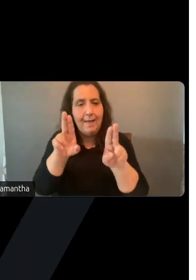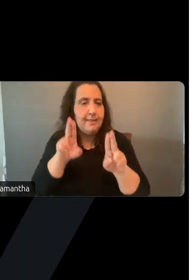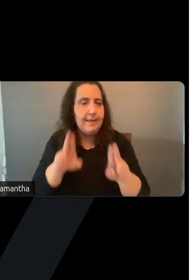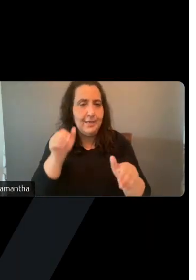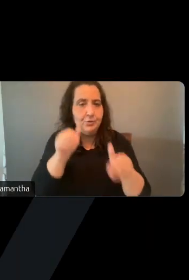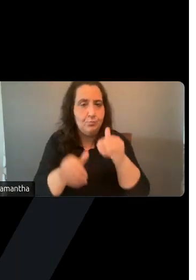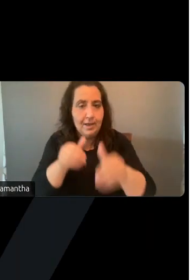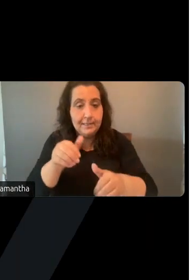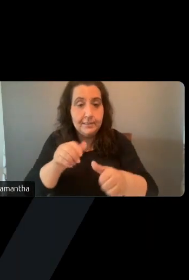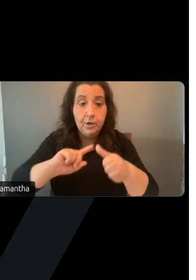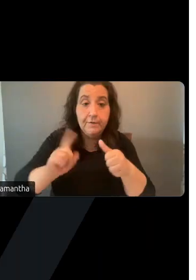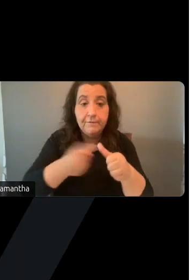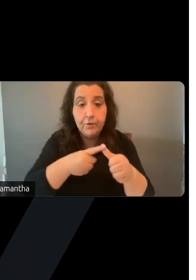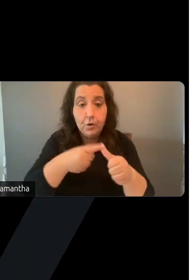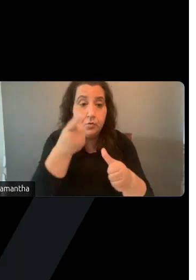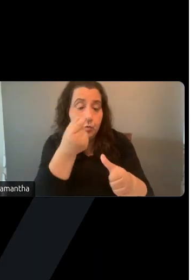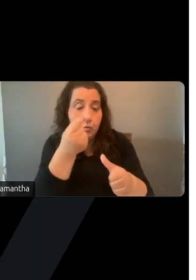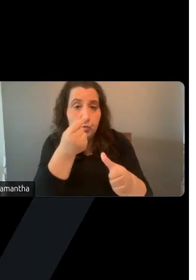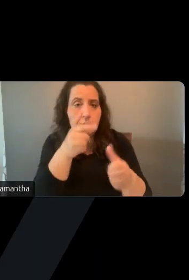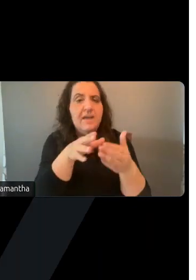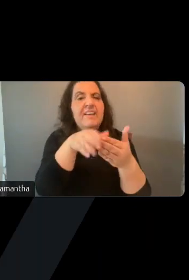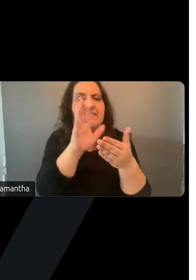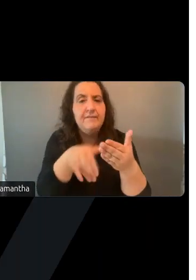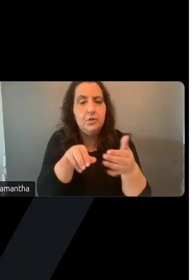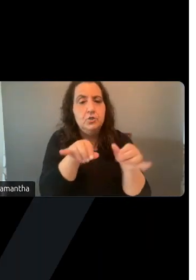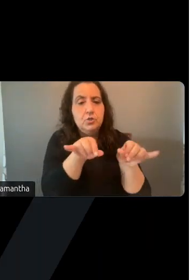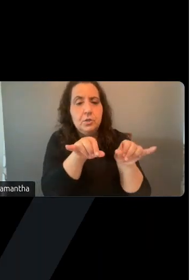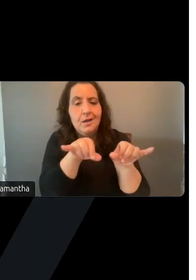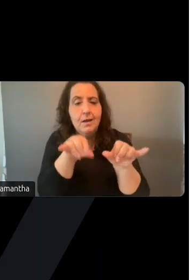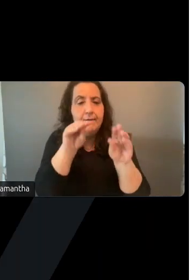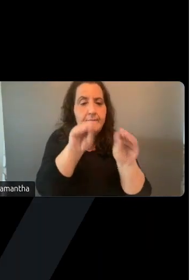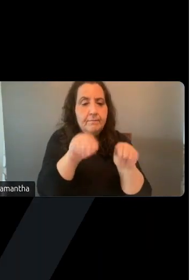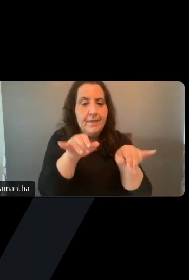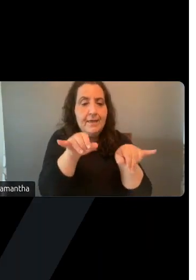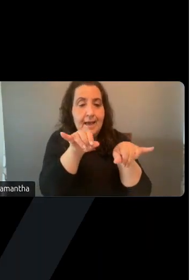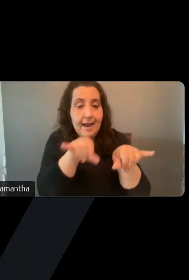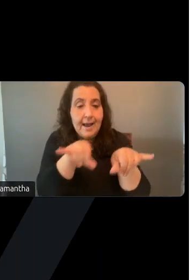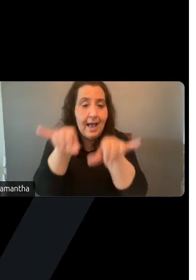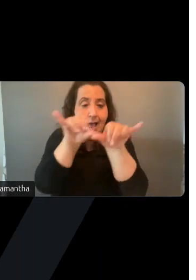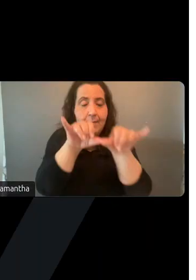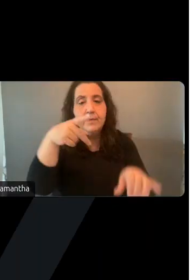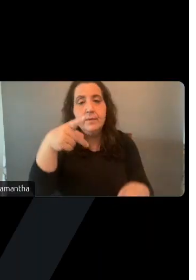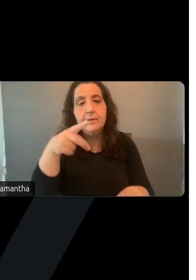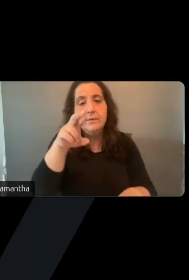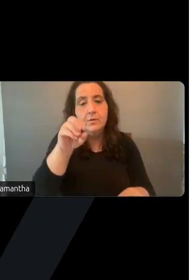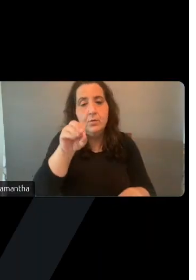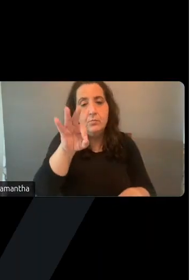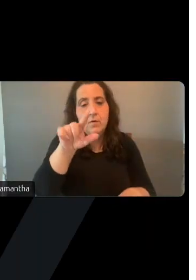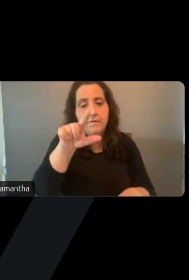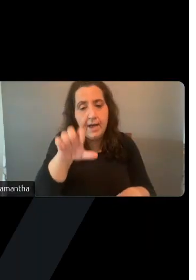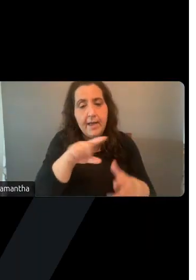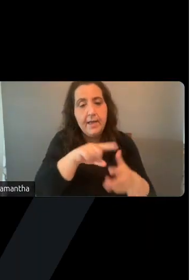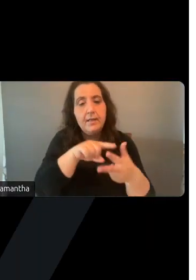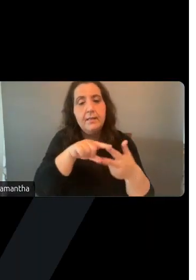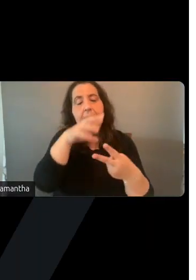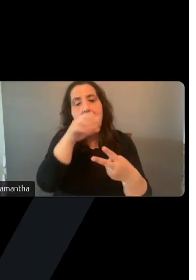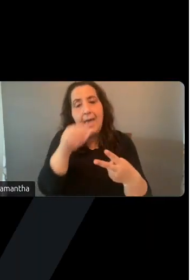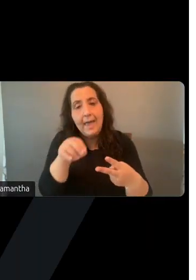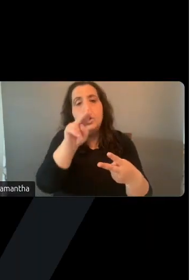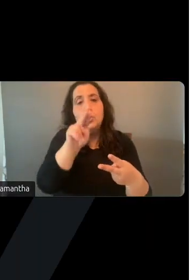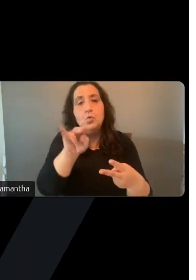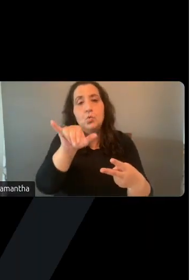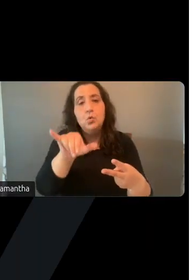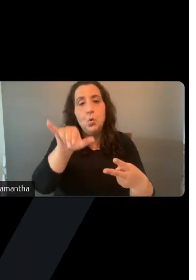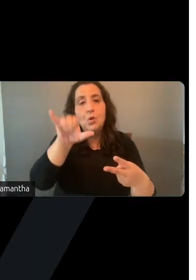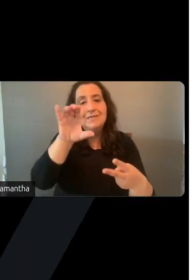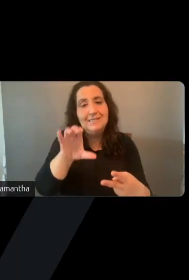The first steps are completing both the common profile and the New York City Public Schools